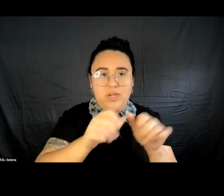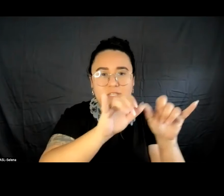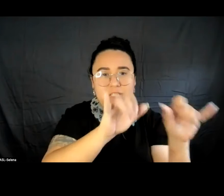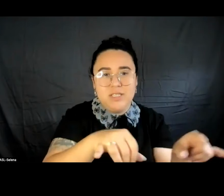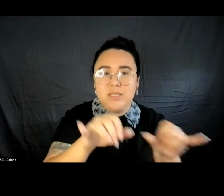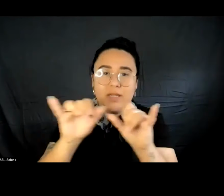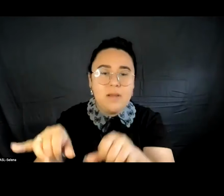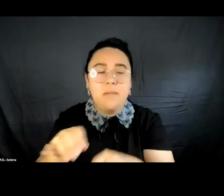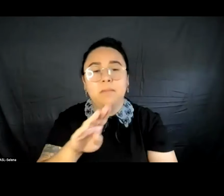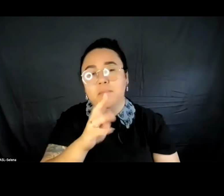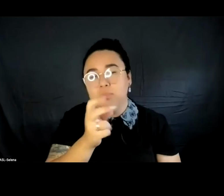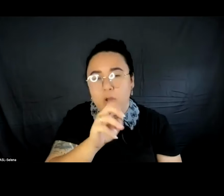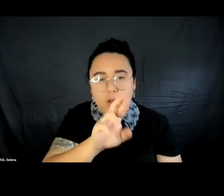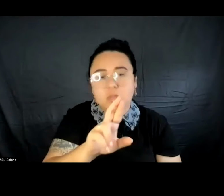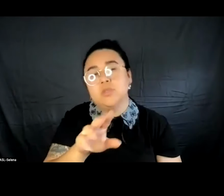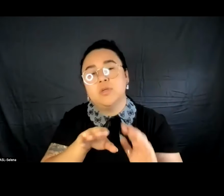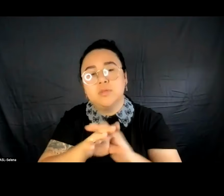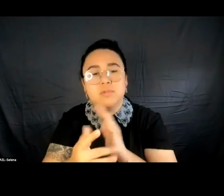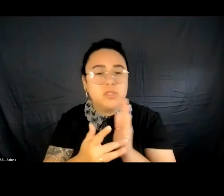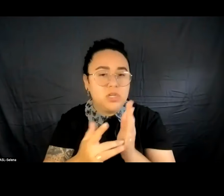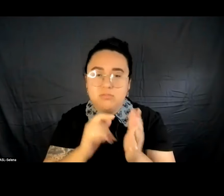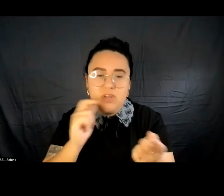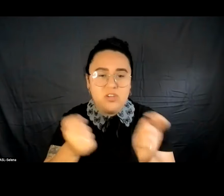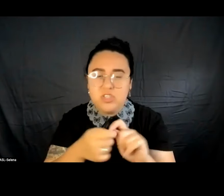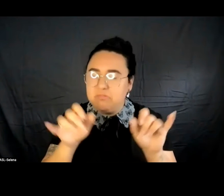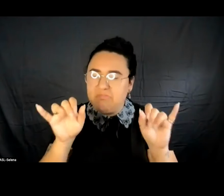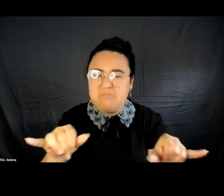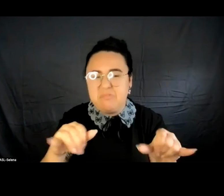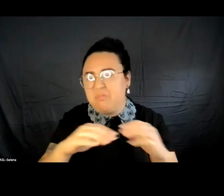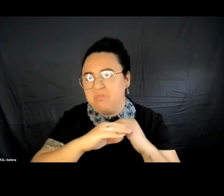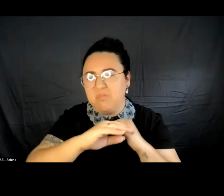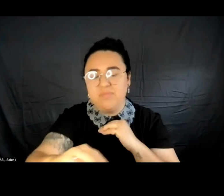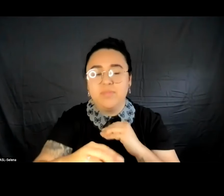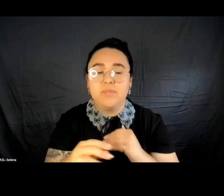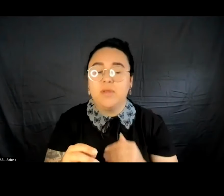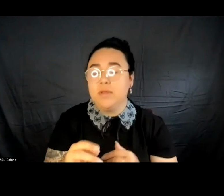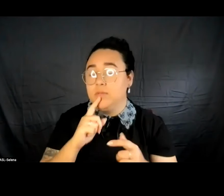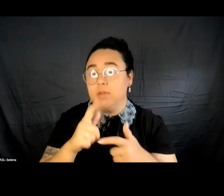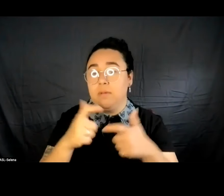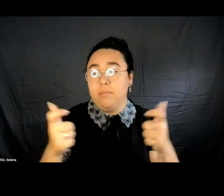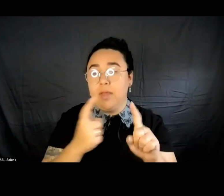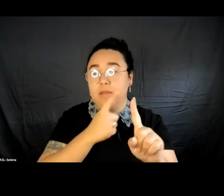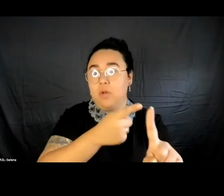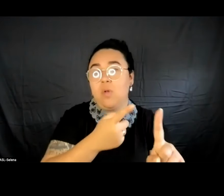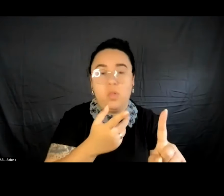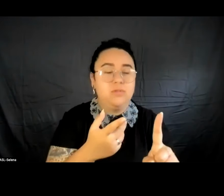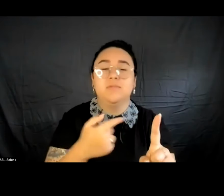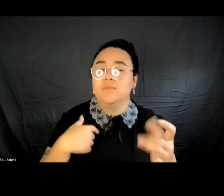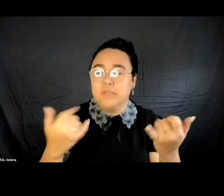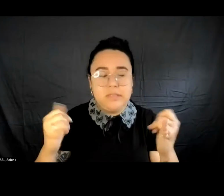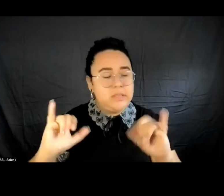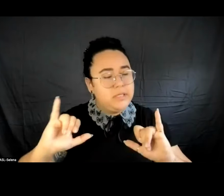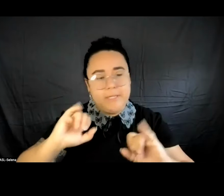have. Obviously, that's a pretty big endeavor. We're still in the thick of it. And one of the